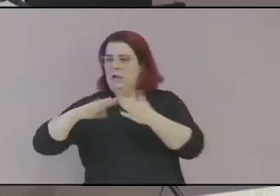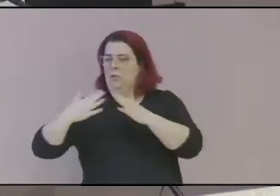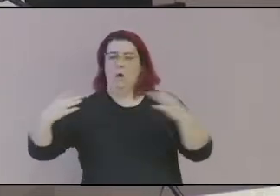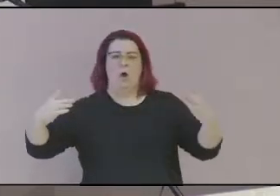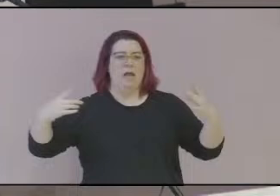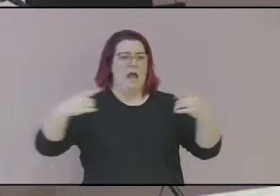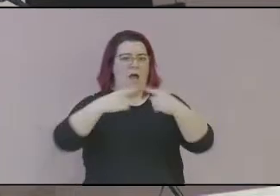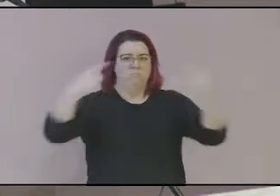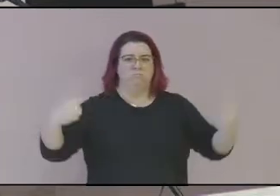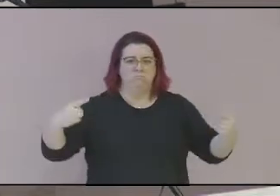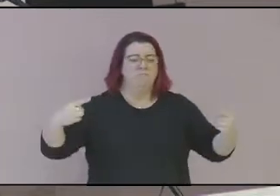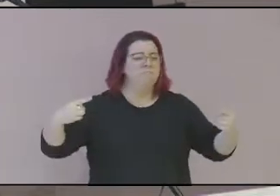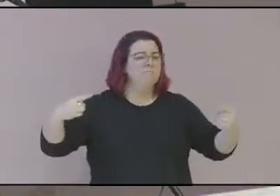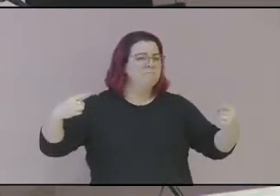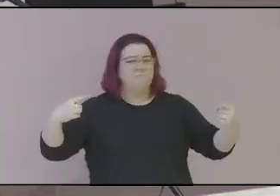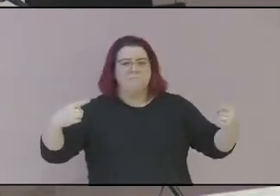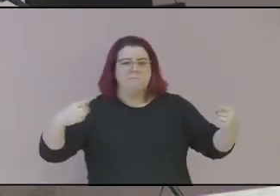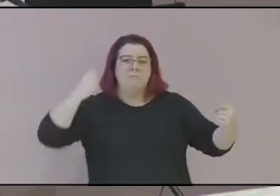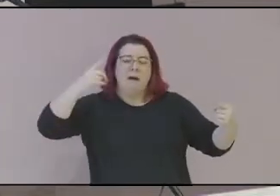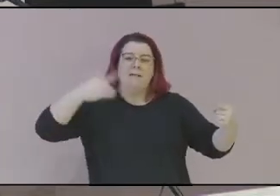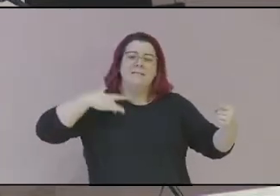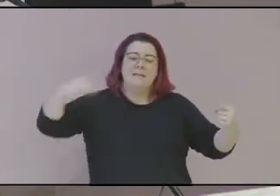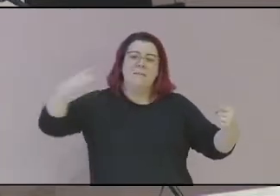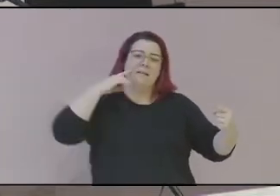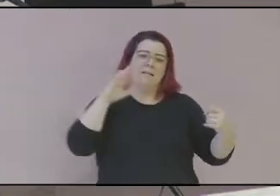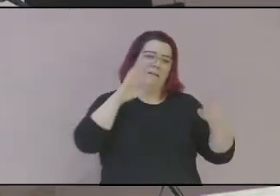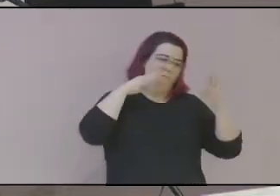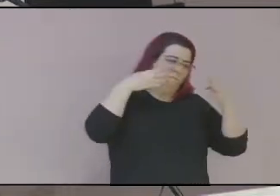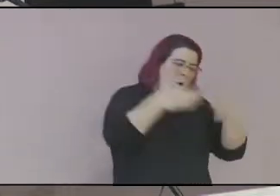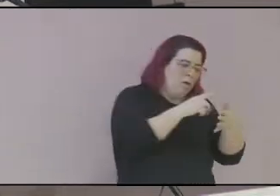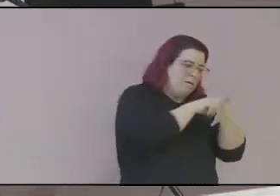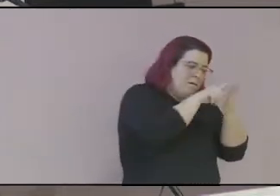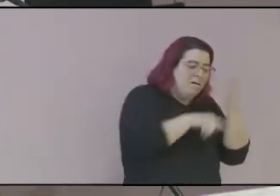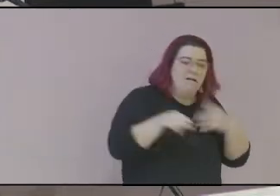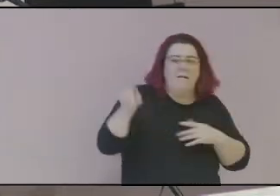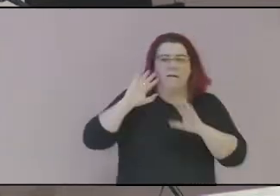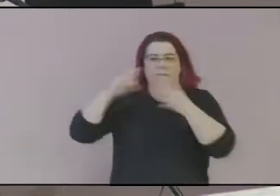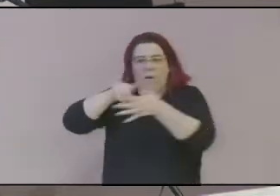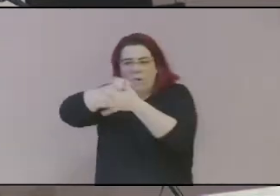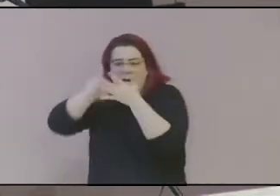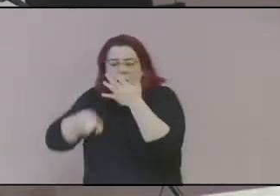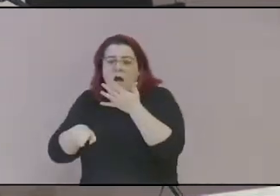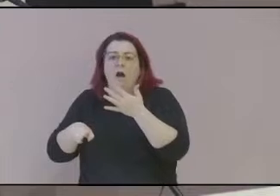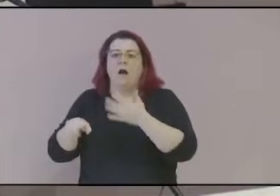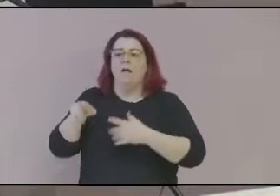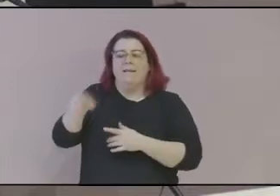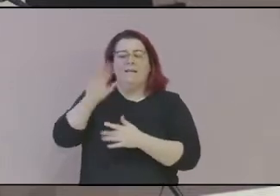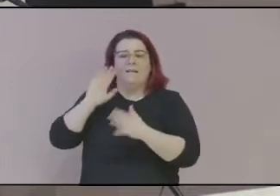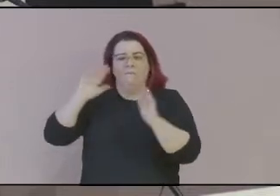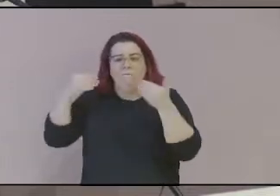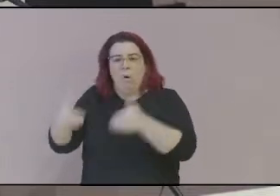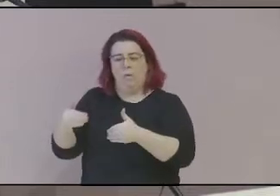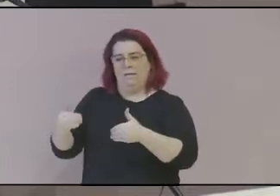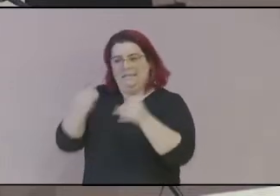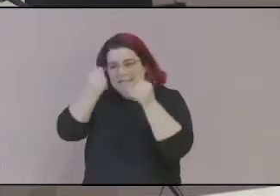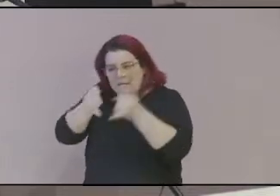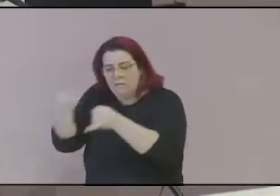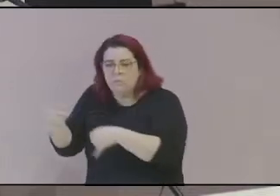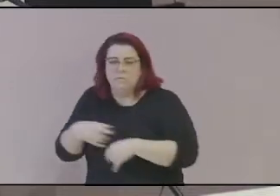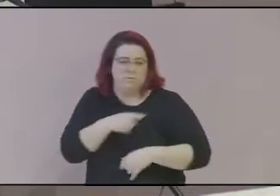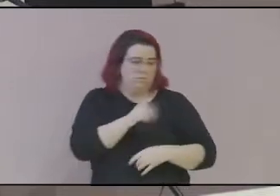an autonomy model focused on individuals. And this creates friction, as we saw, for distributive justice